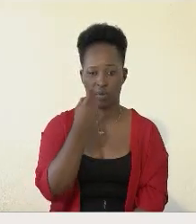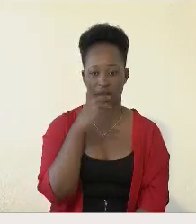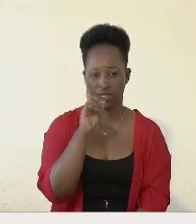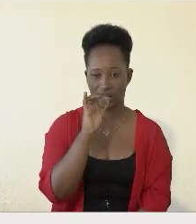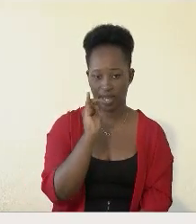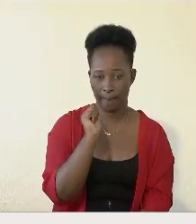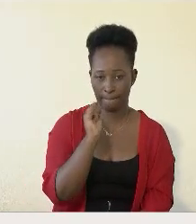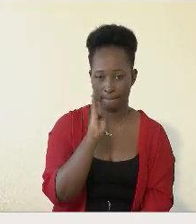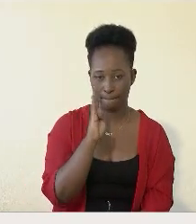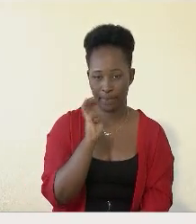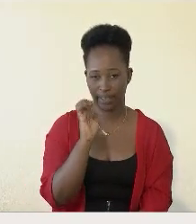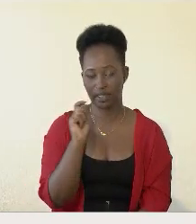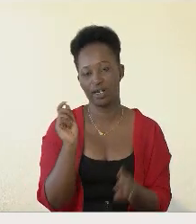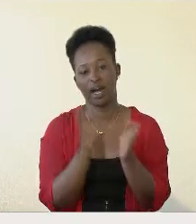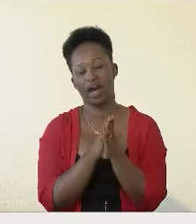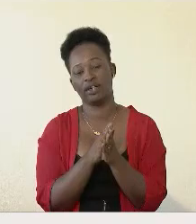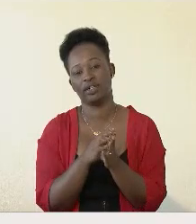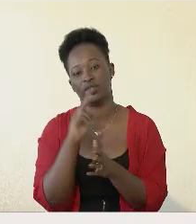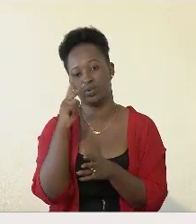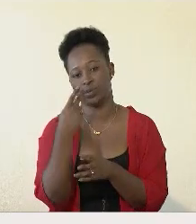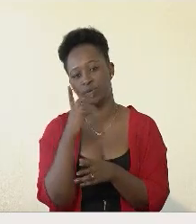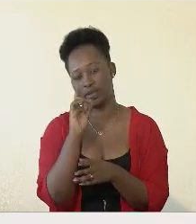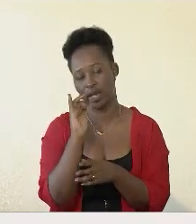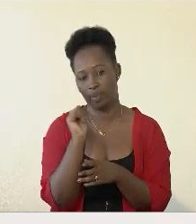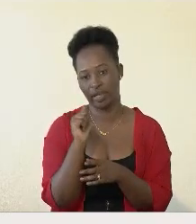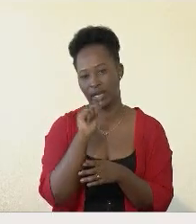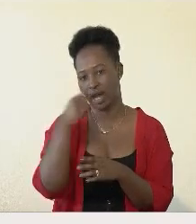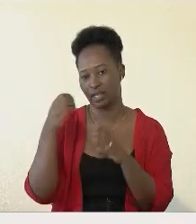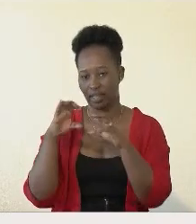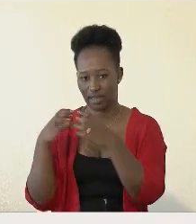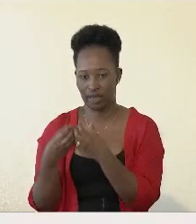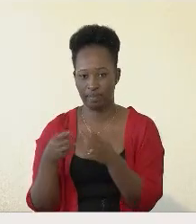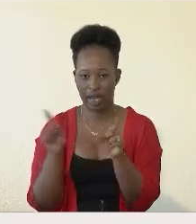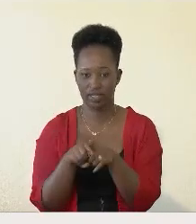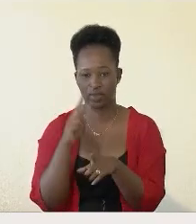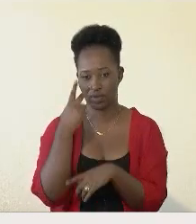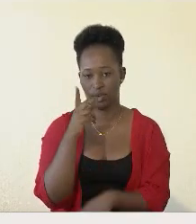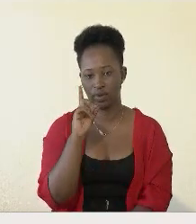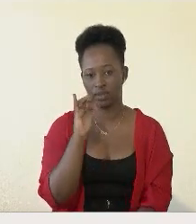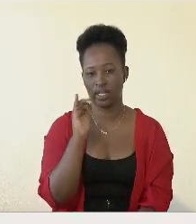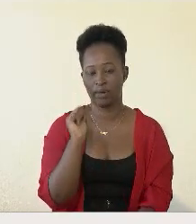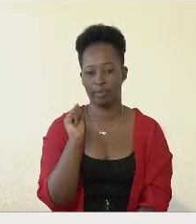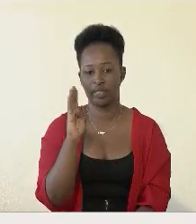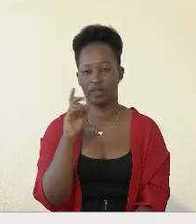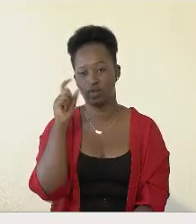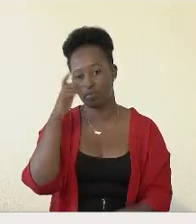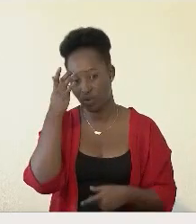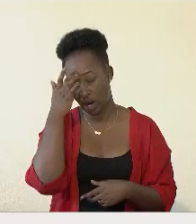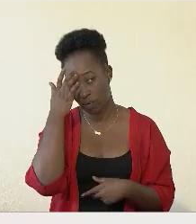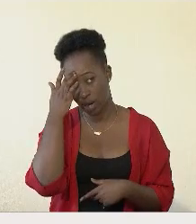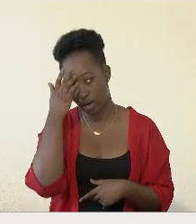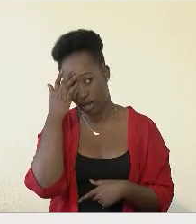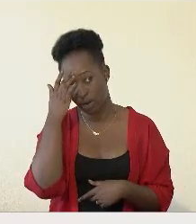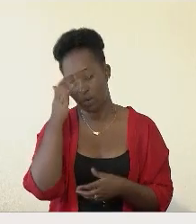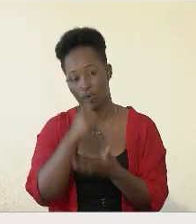we have type 2 diabetes. There is another type of diabetes, which is known as type 2 diabetes, where the person suffers diabetes due to